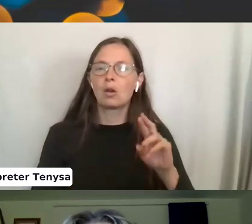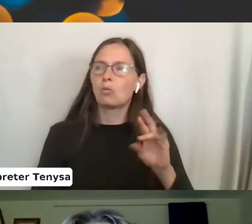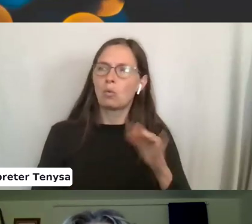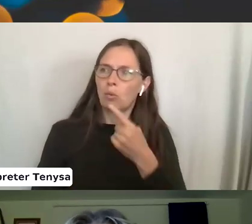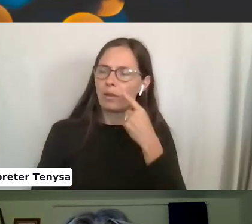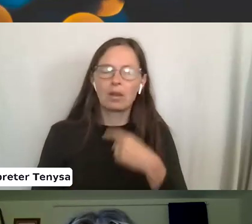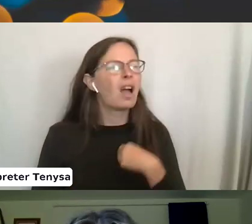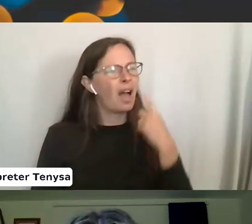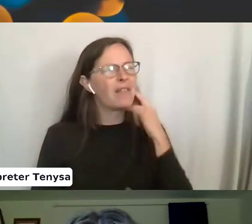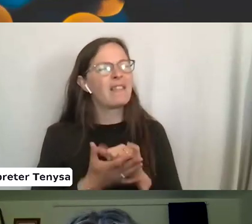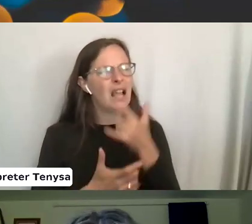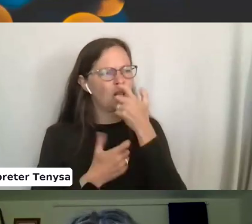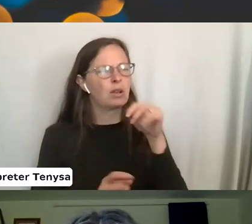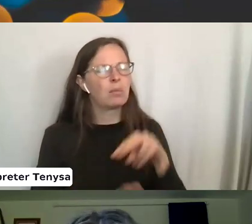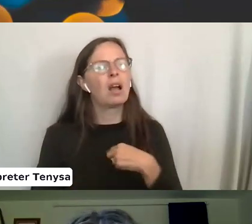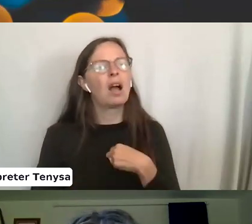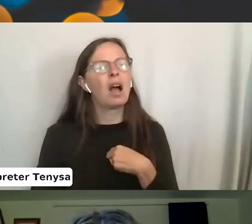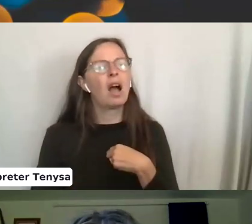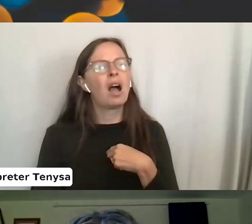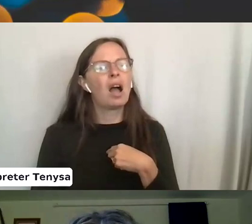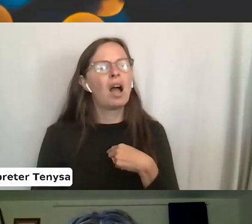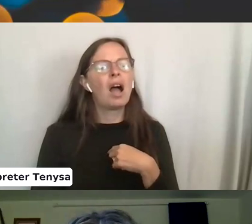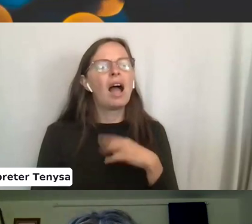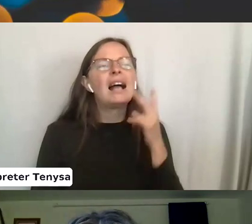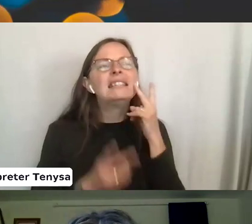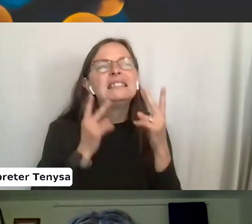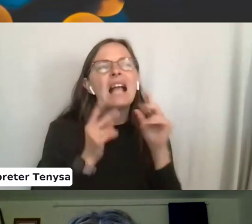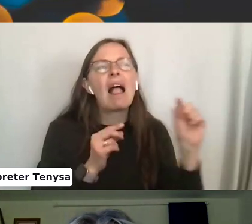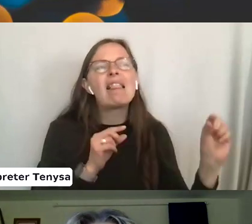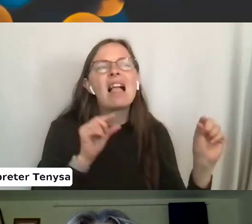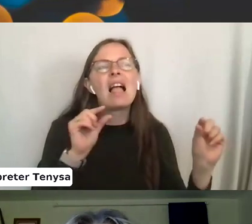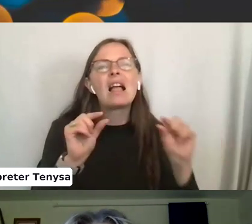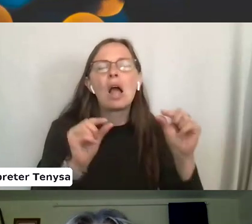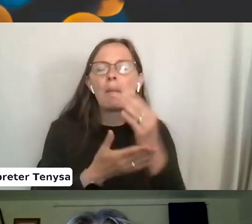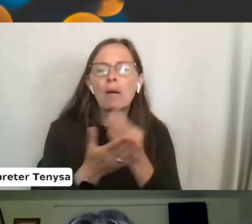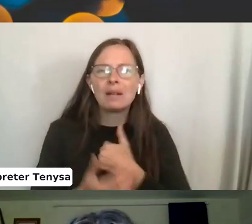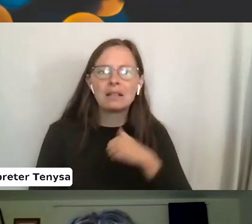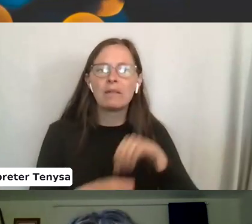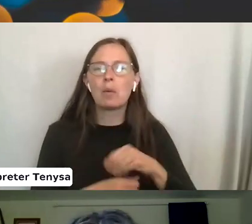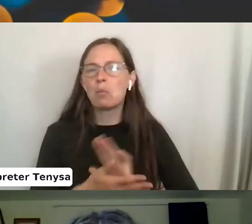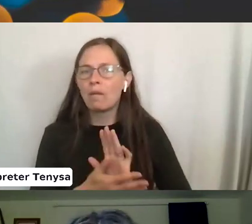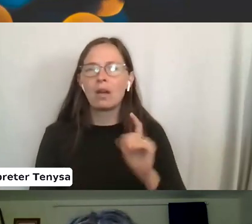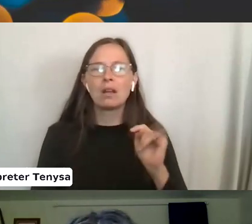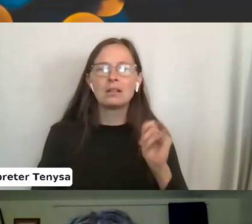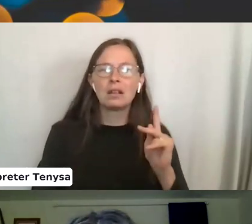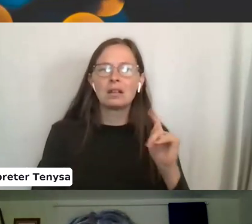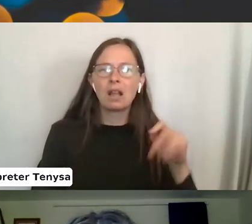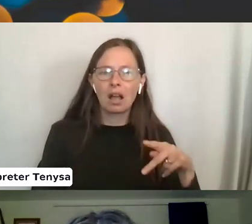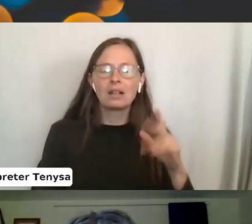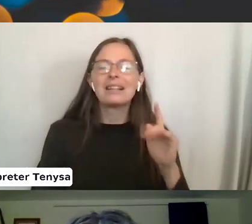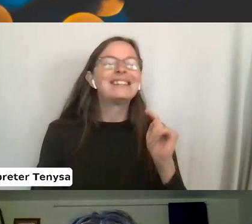interesting perspective. I find small parts of myself in movies now and like TikToks and stuff like that, and it's been so much